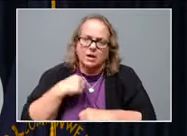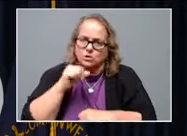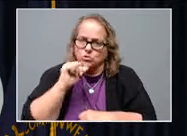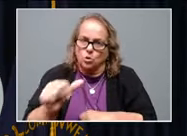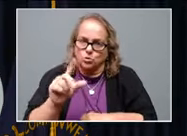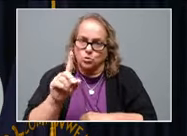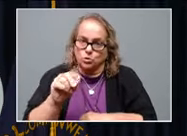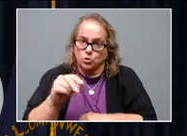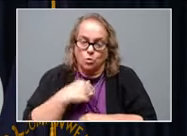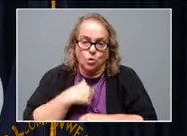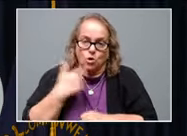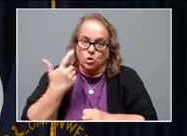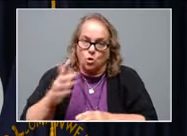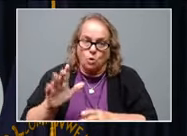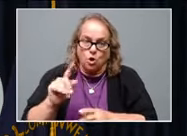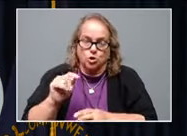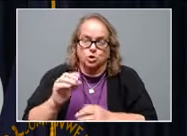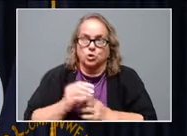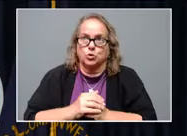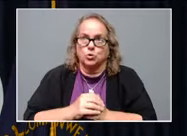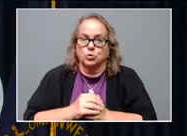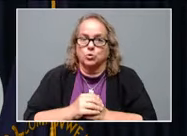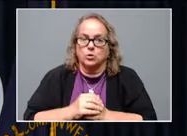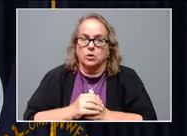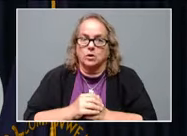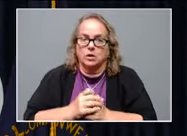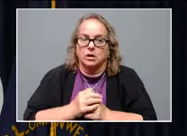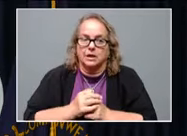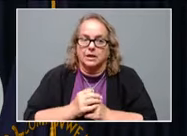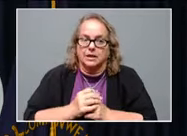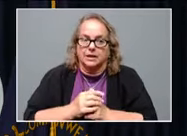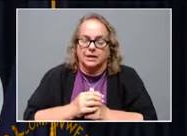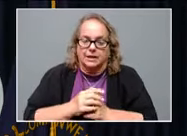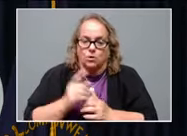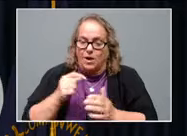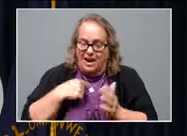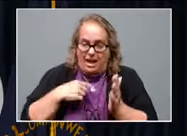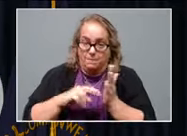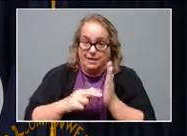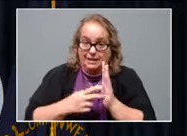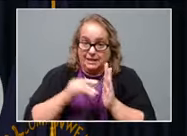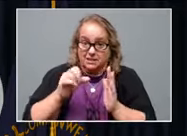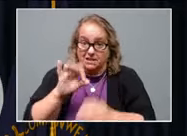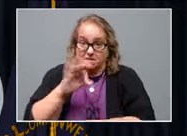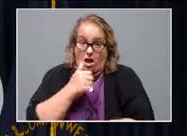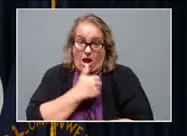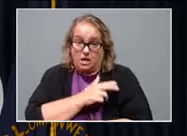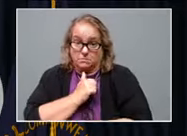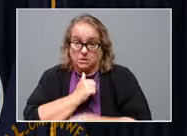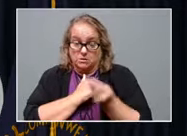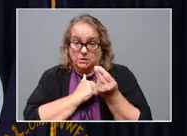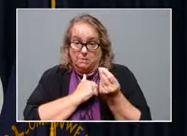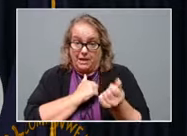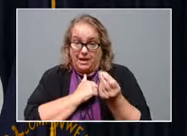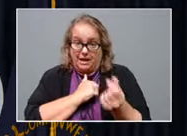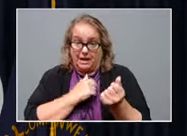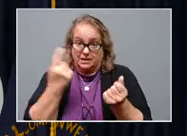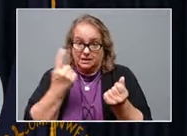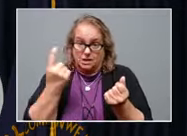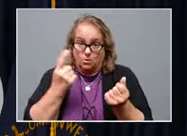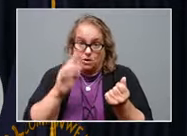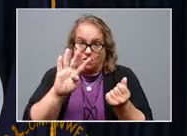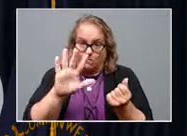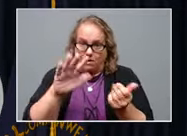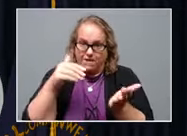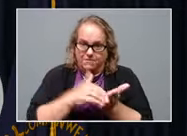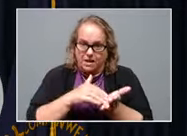just proliferate an arms race. And here's what I mean by that. If a hospital's paying somebody $45,000